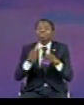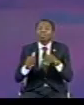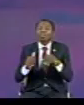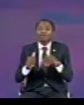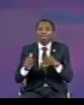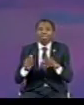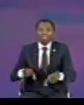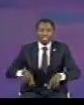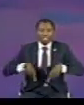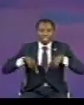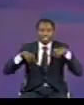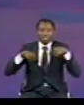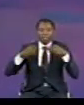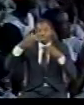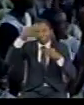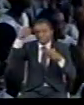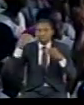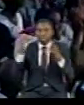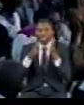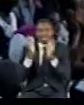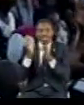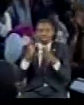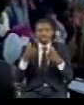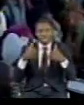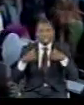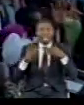already carried them away on the cross.